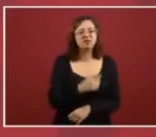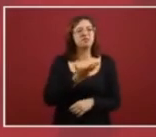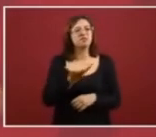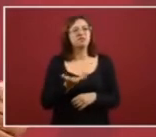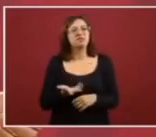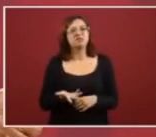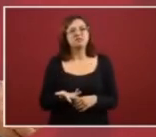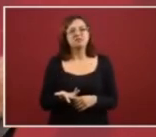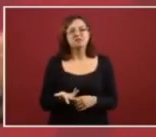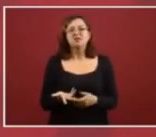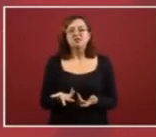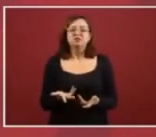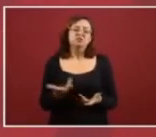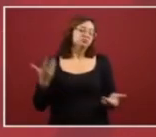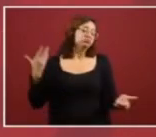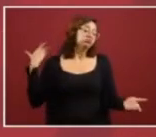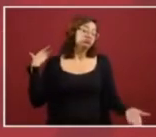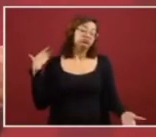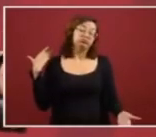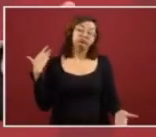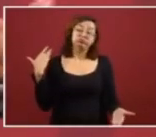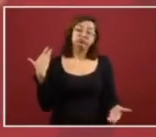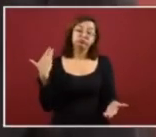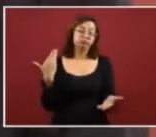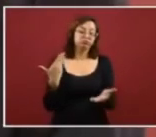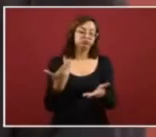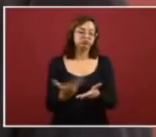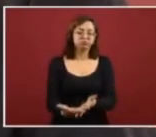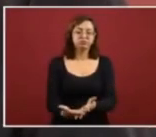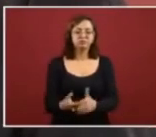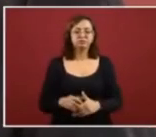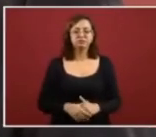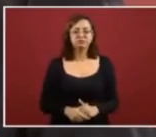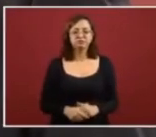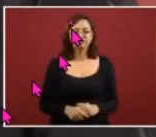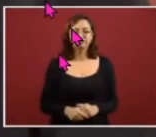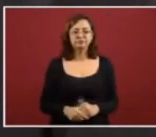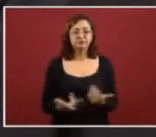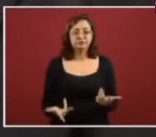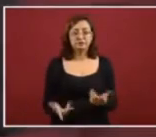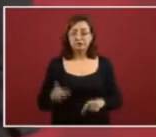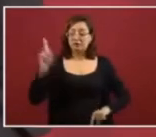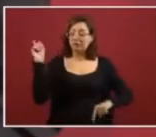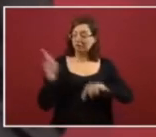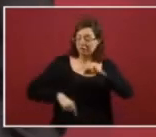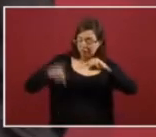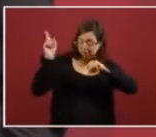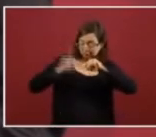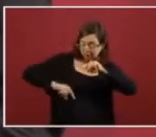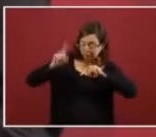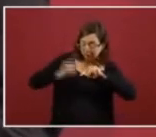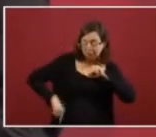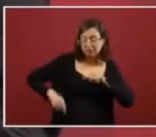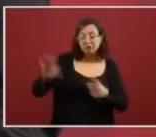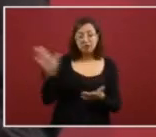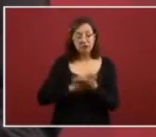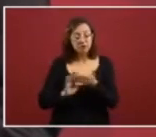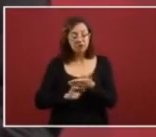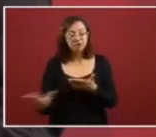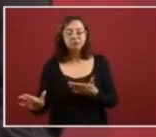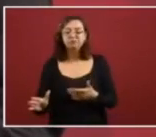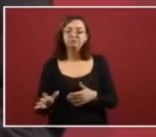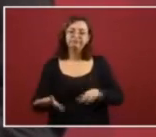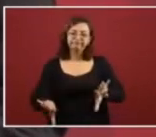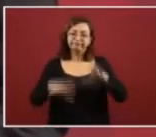Que llevan algún tiempo. That will take some time. Borrar. To erase or eradicate. Pero